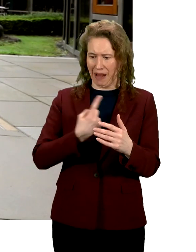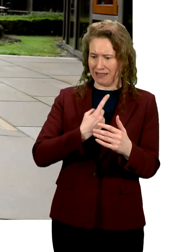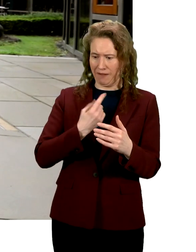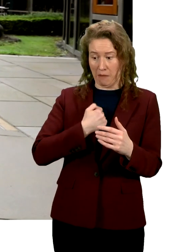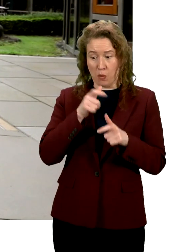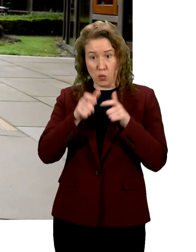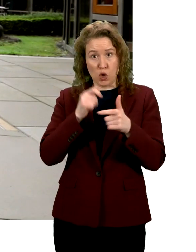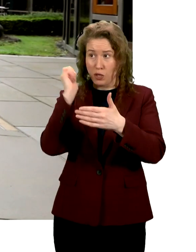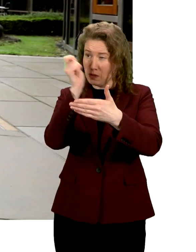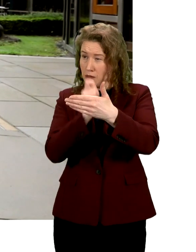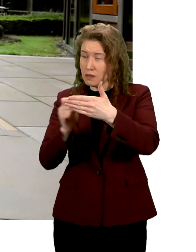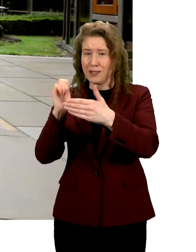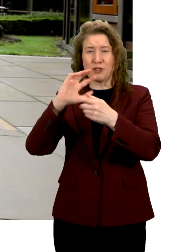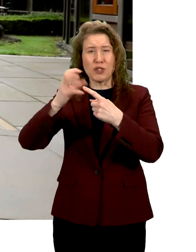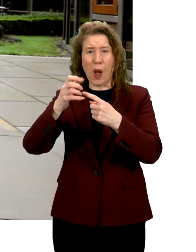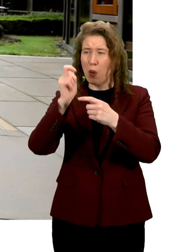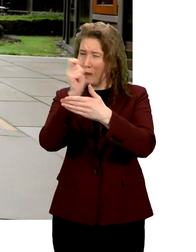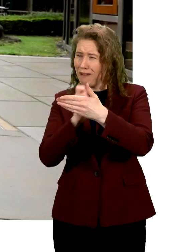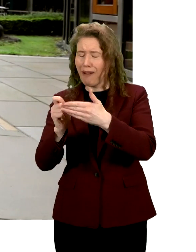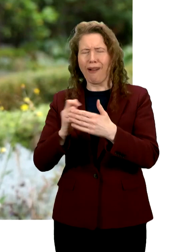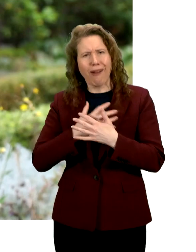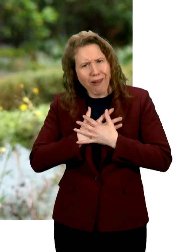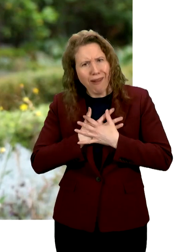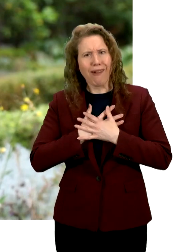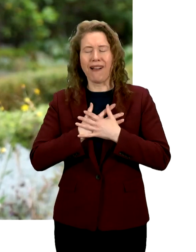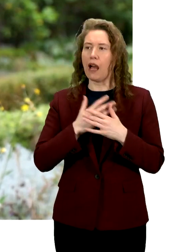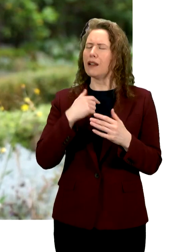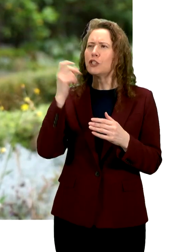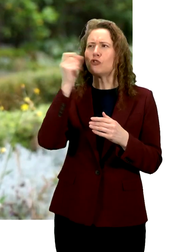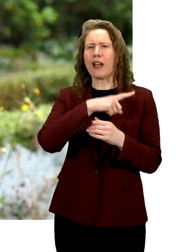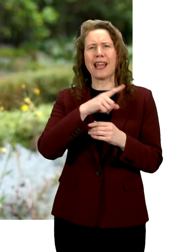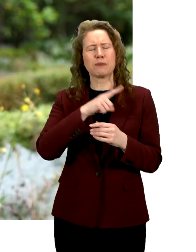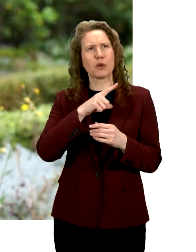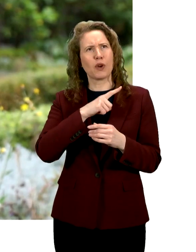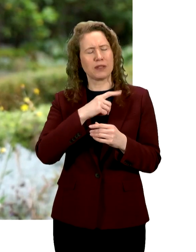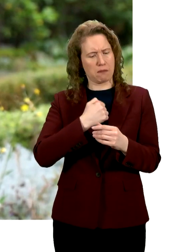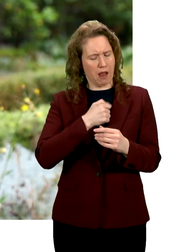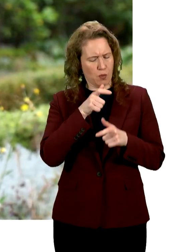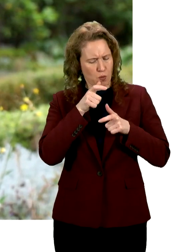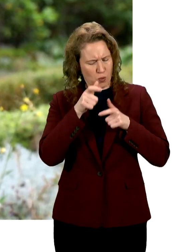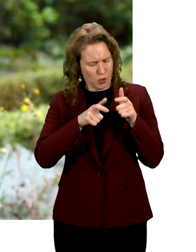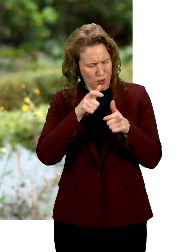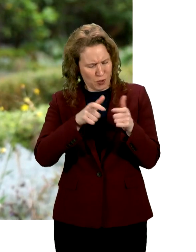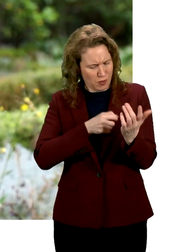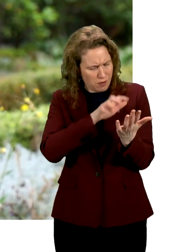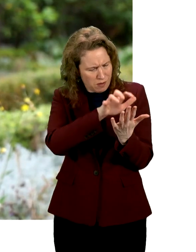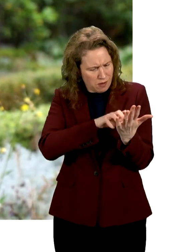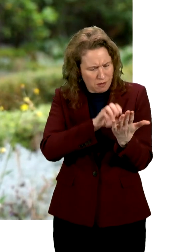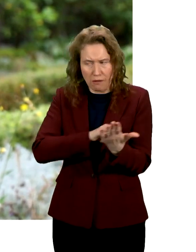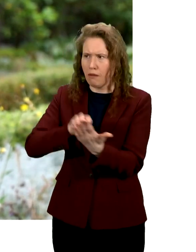stone. It's so strange to think of your words surviving